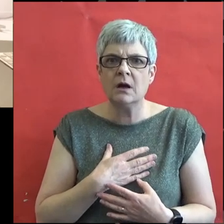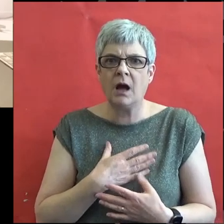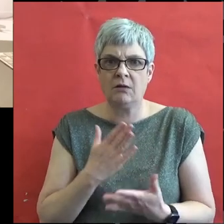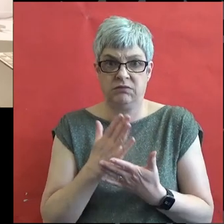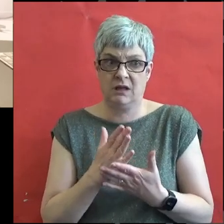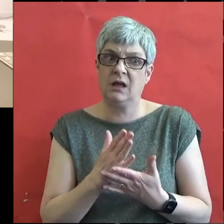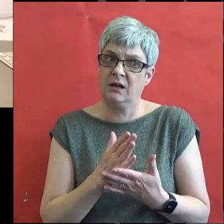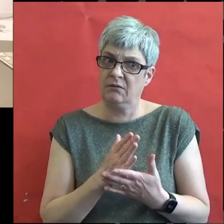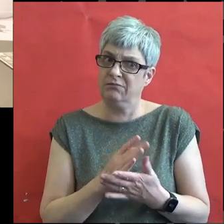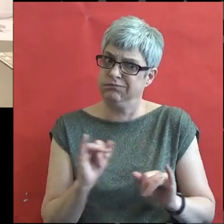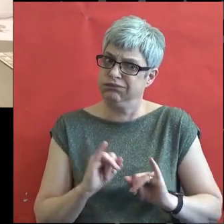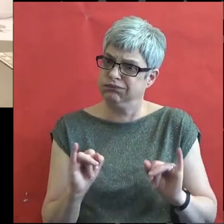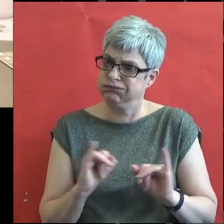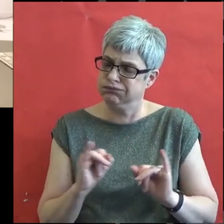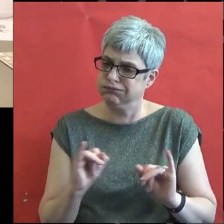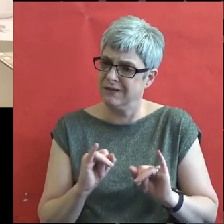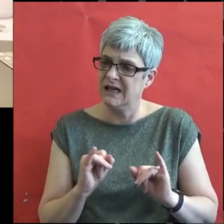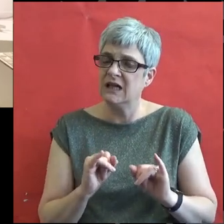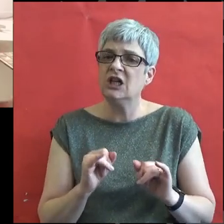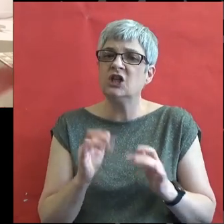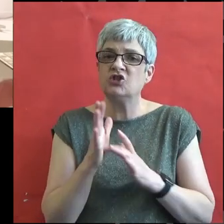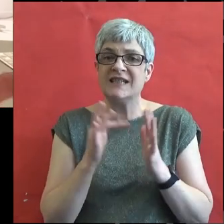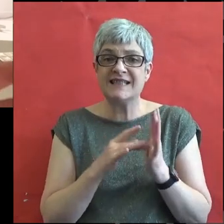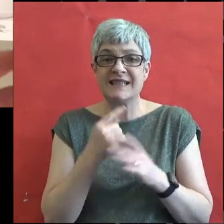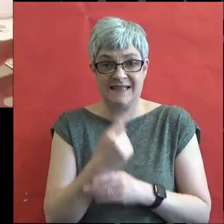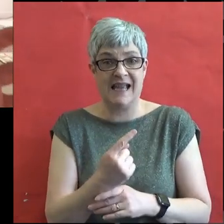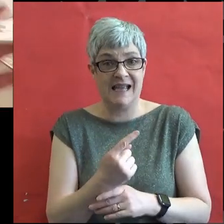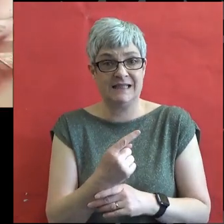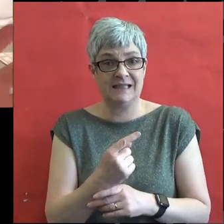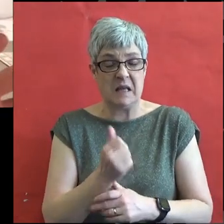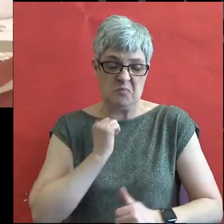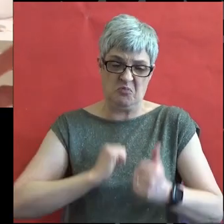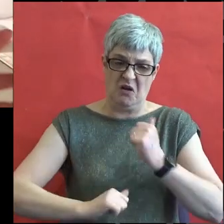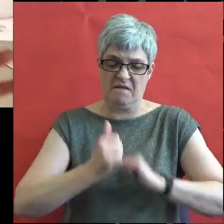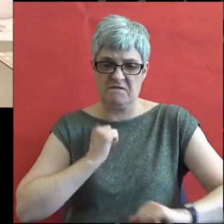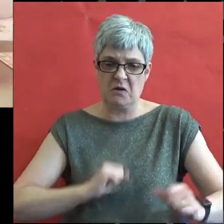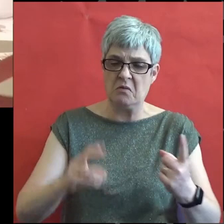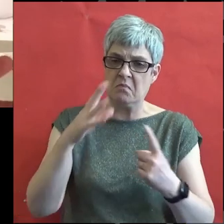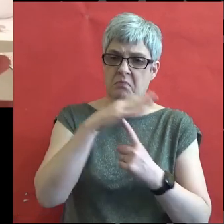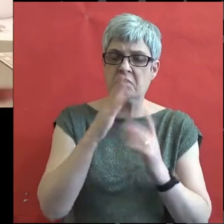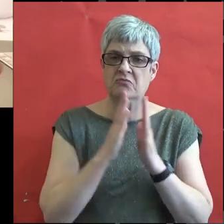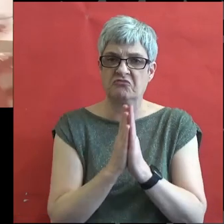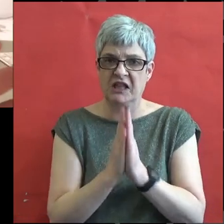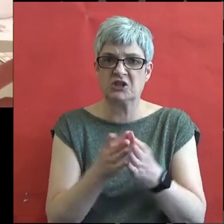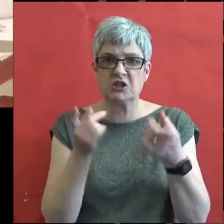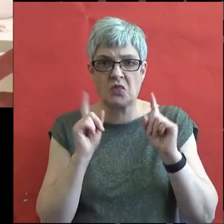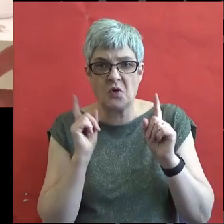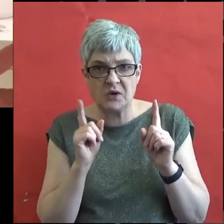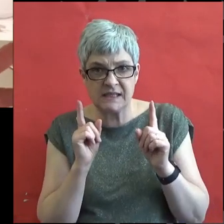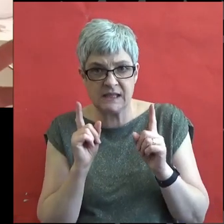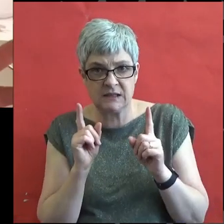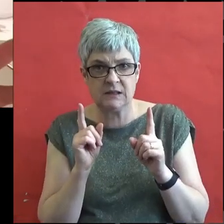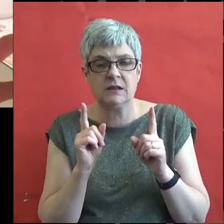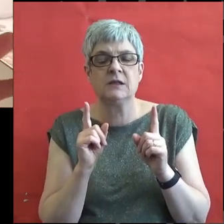really. Jesus claims that these prideful, elitist, religious authorities